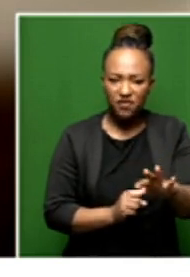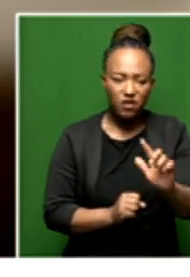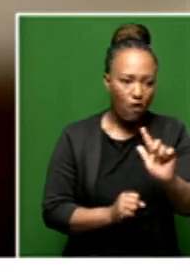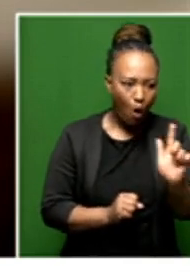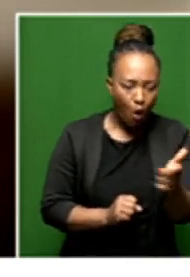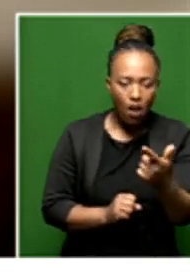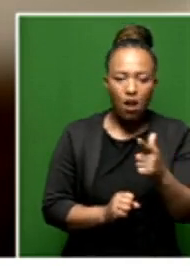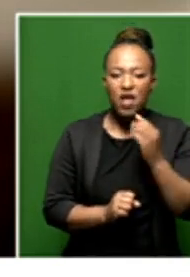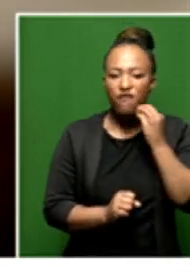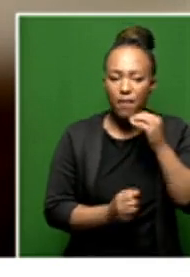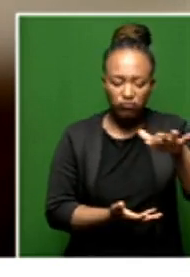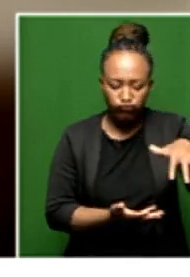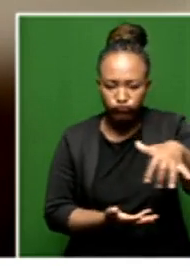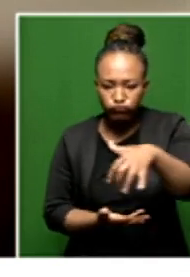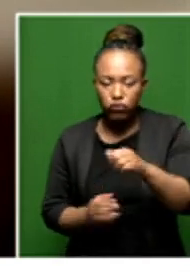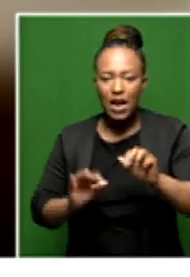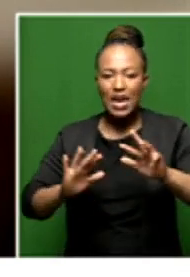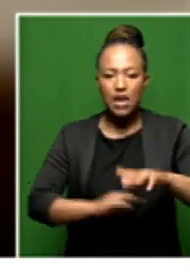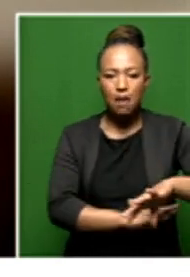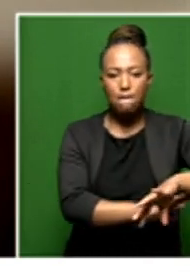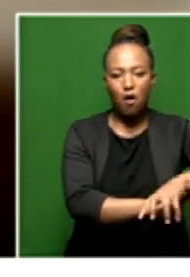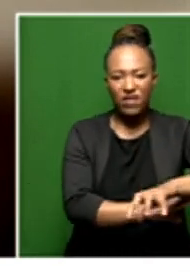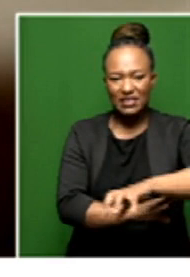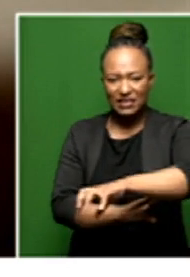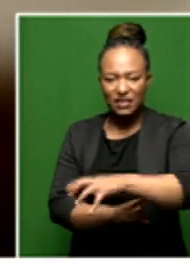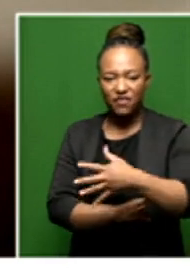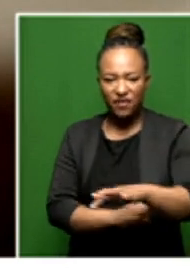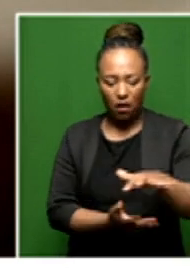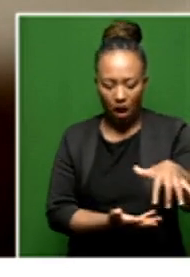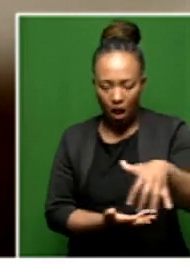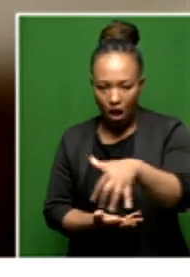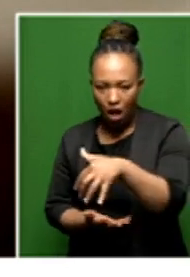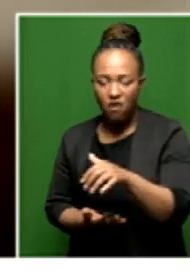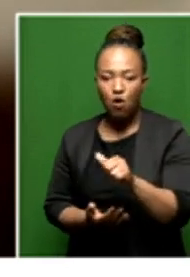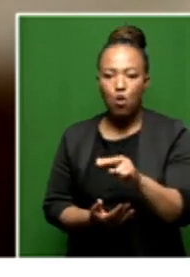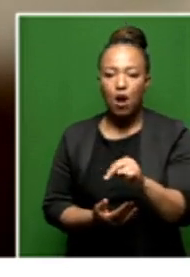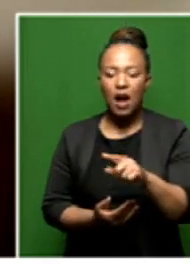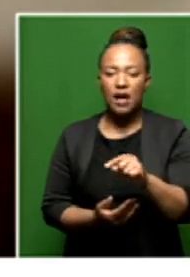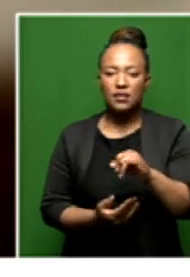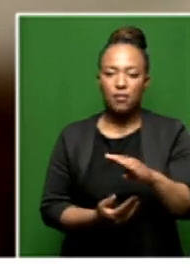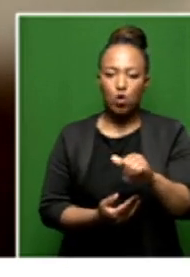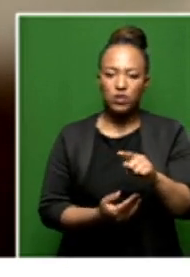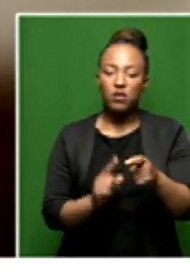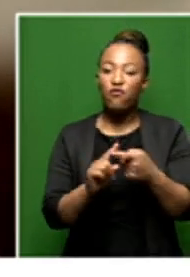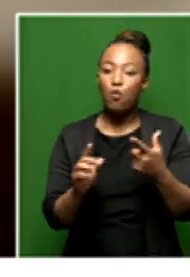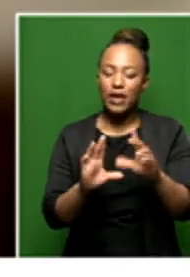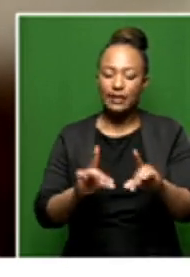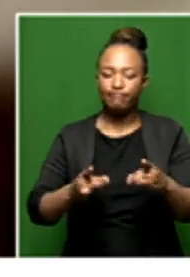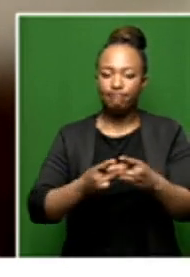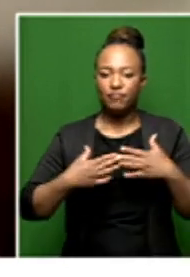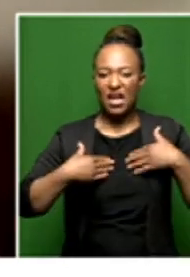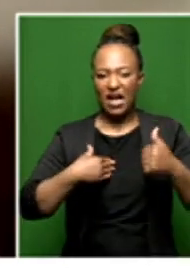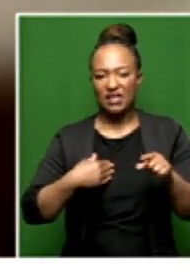9 provinces of antibiotics. So that came from the Department of Health. So we see this very